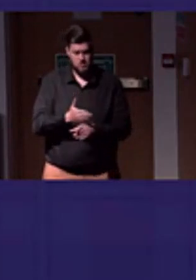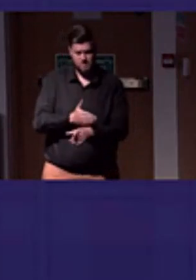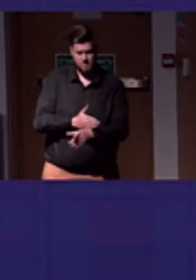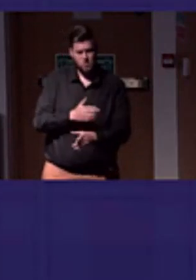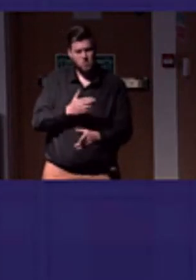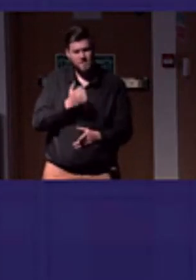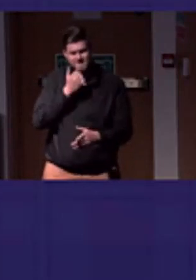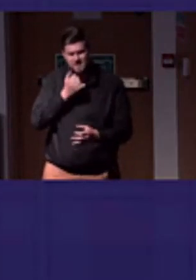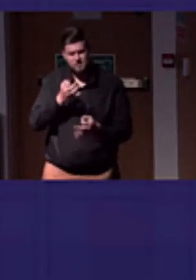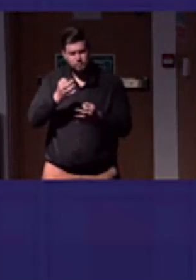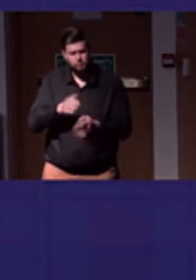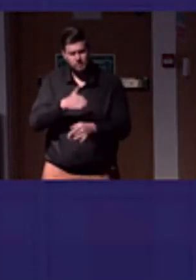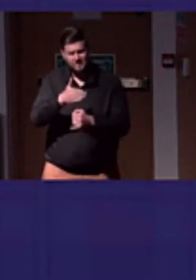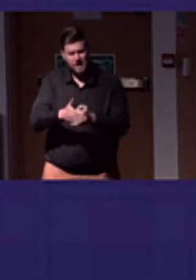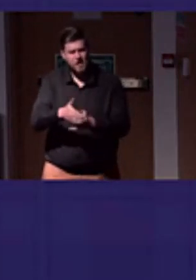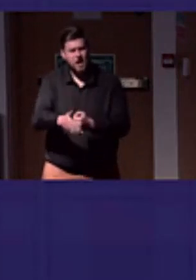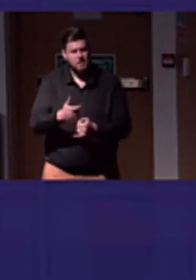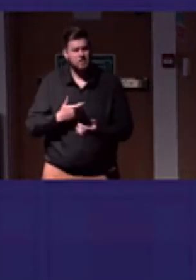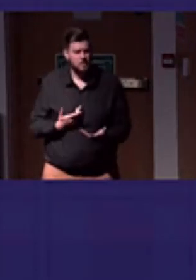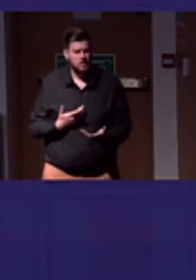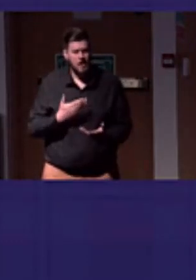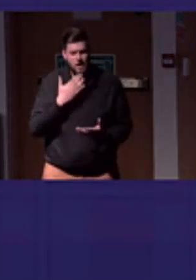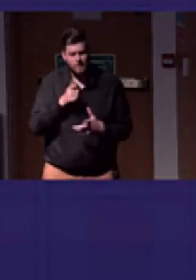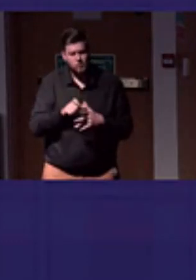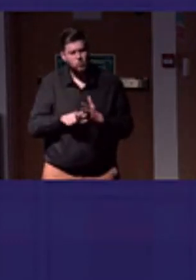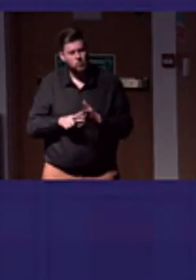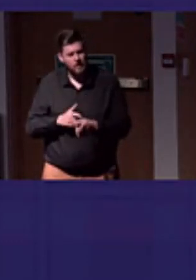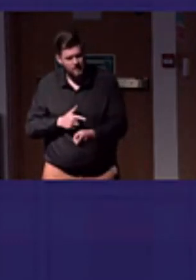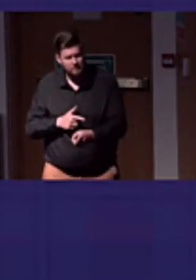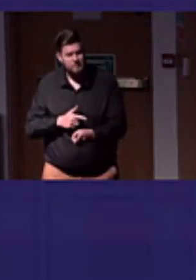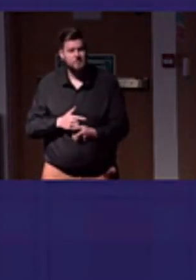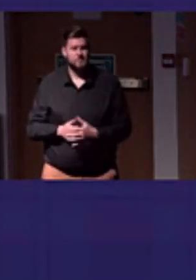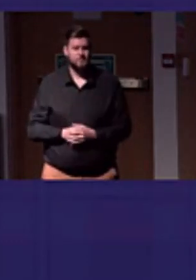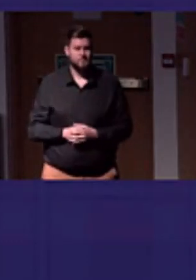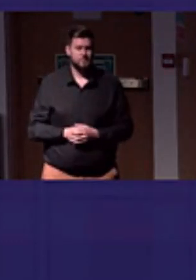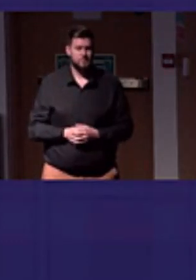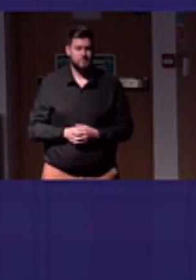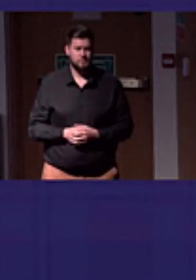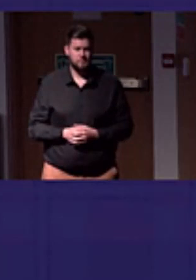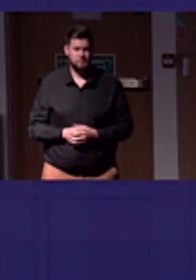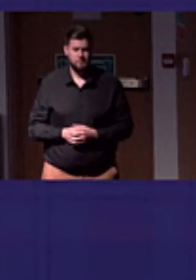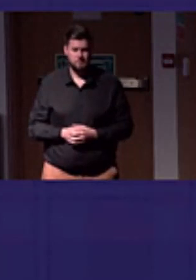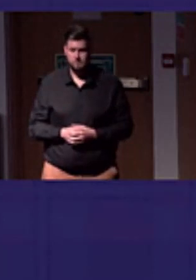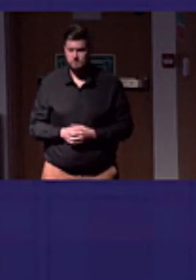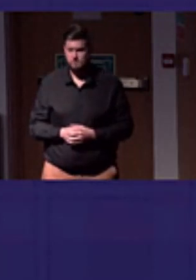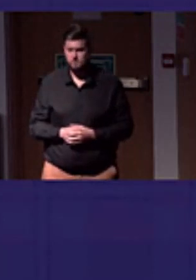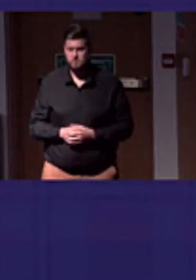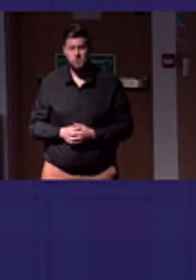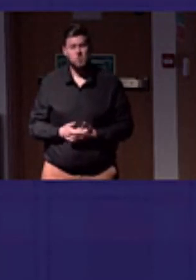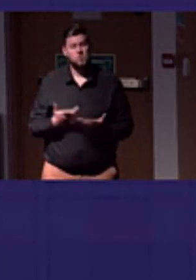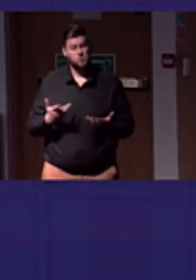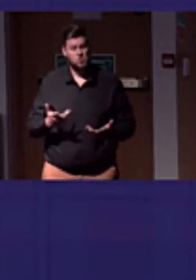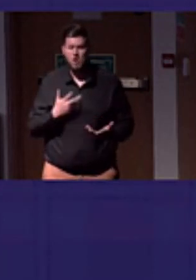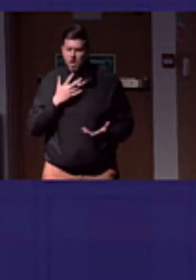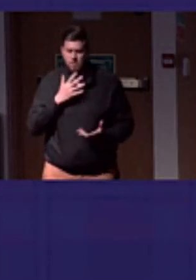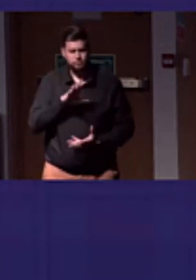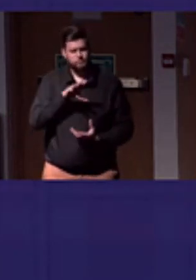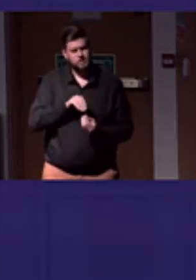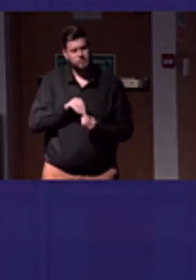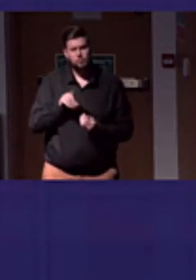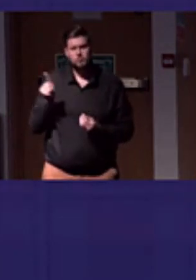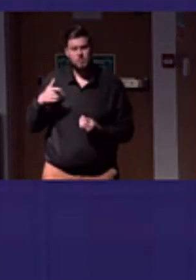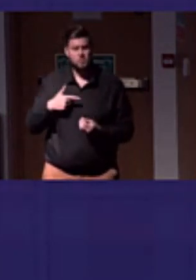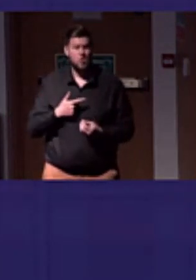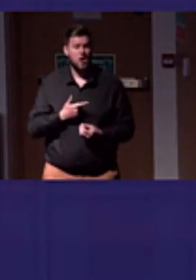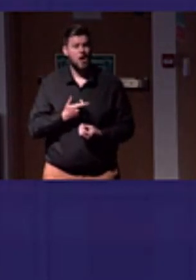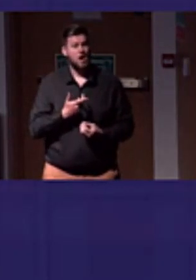is all I ask. Have the impact. Do not care when you work. So I'd like to close with this. Yes, you can talk about